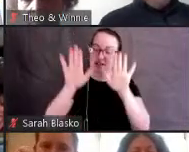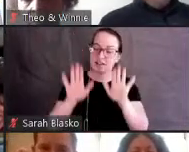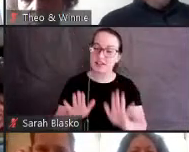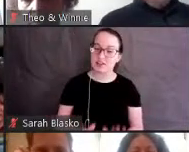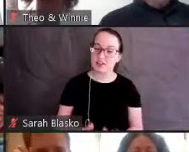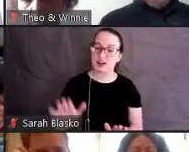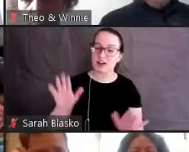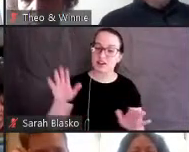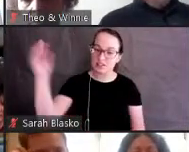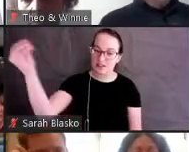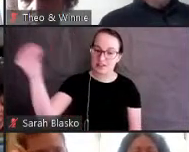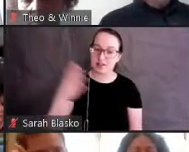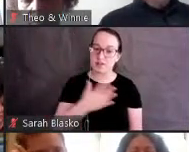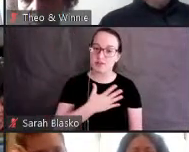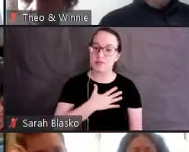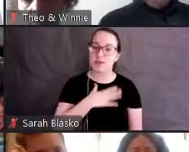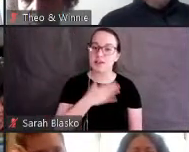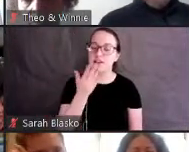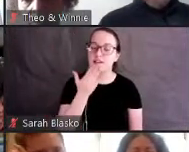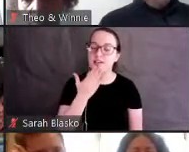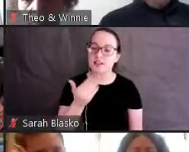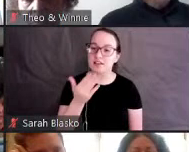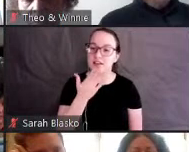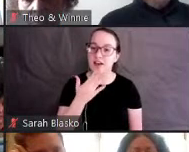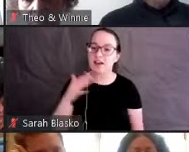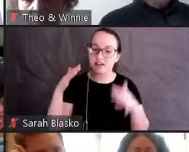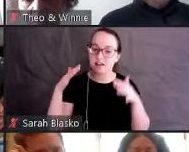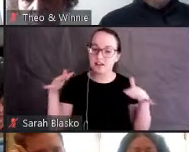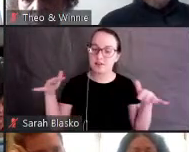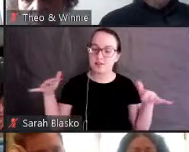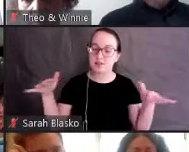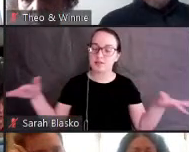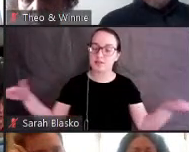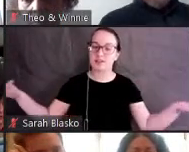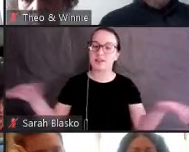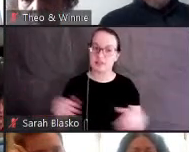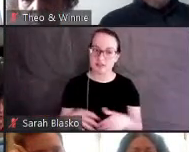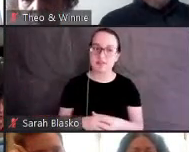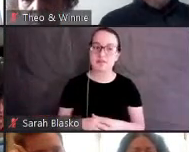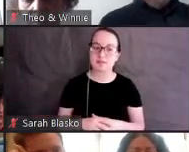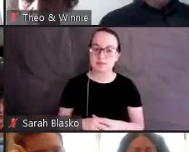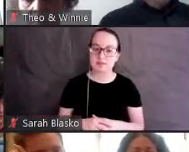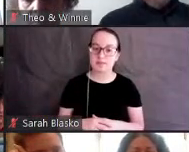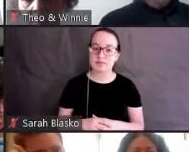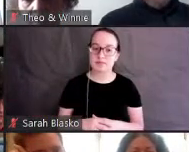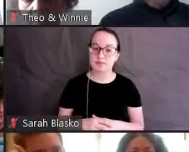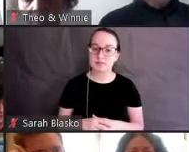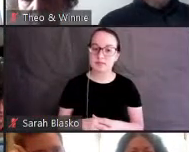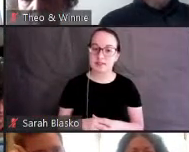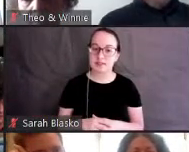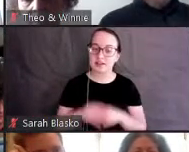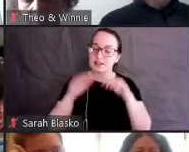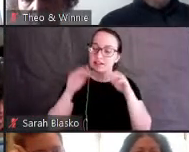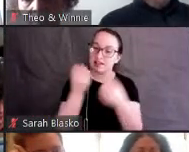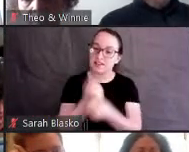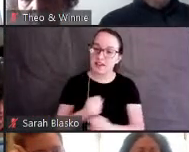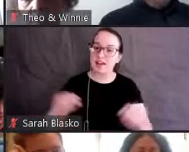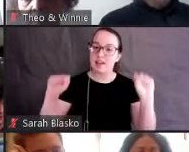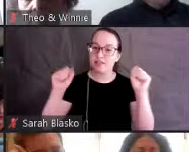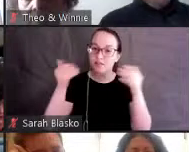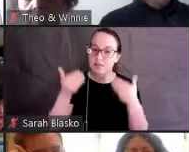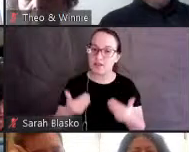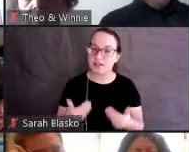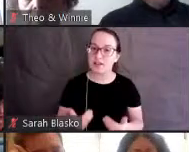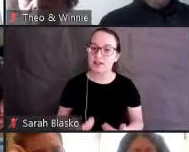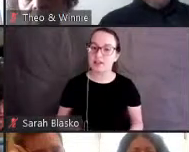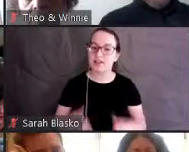Amazing grace, how sweet the sound that saved me.